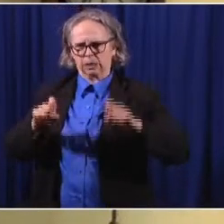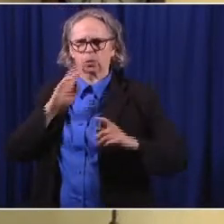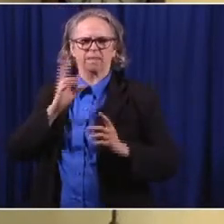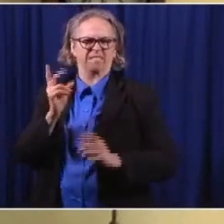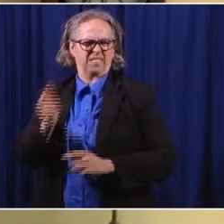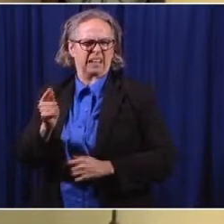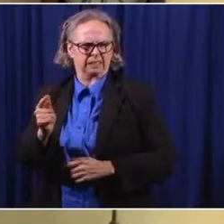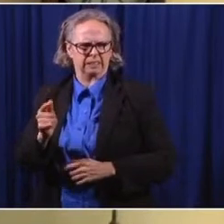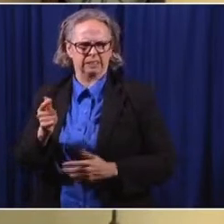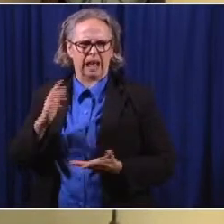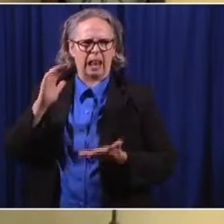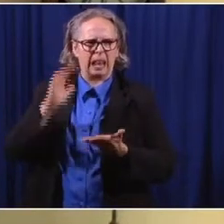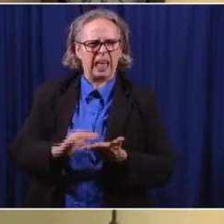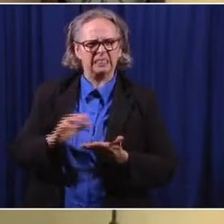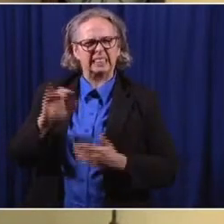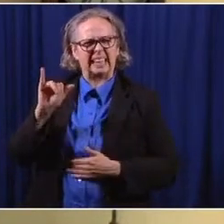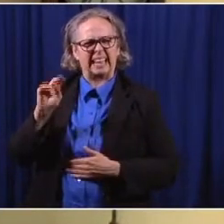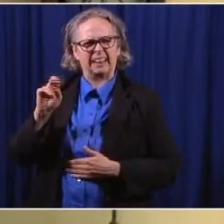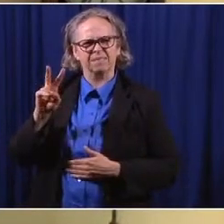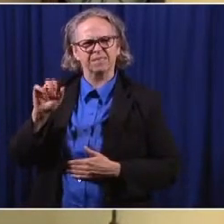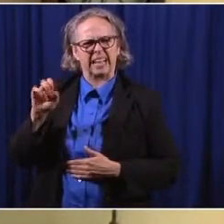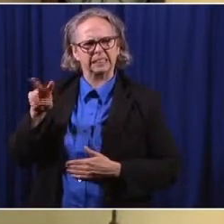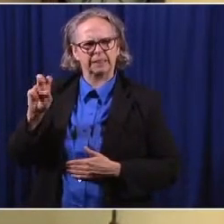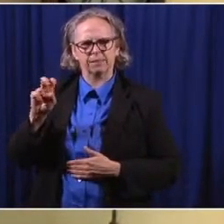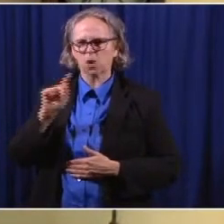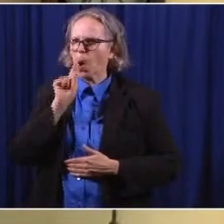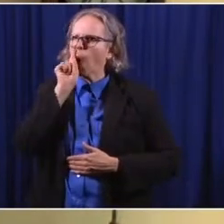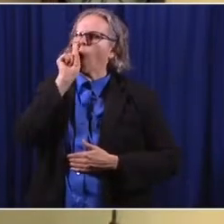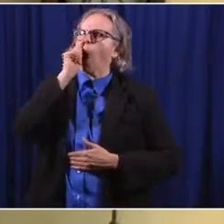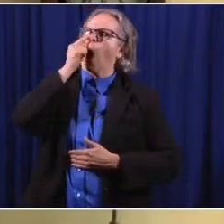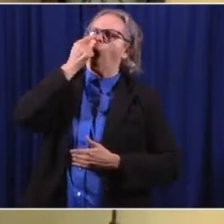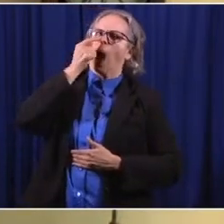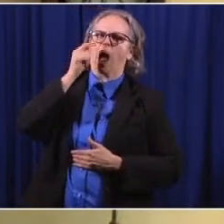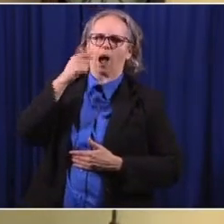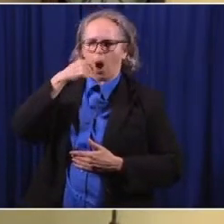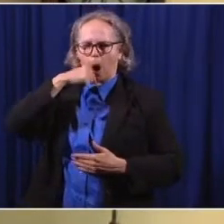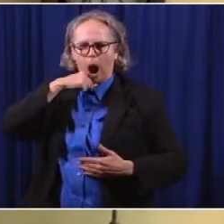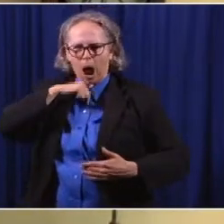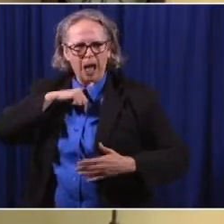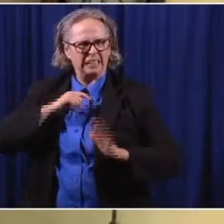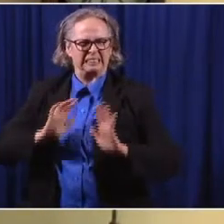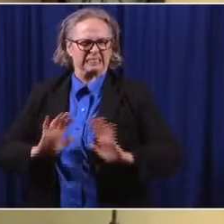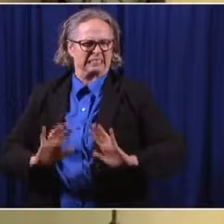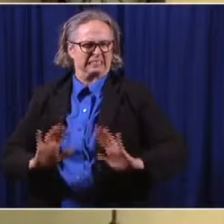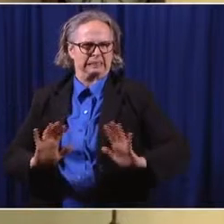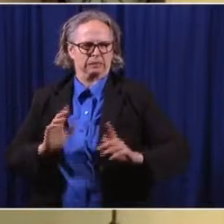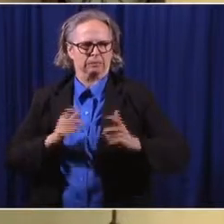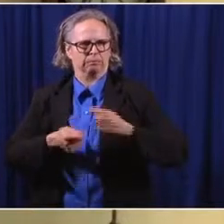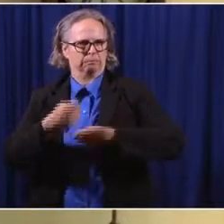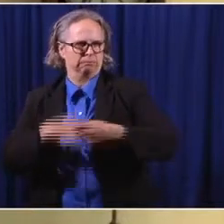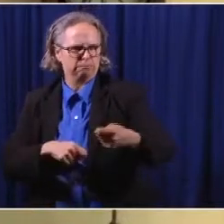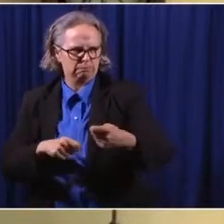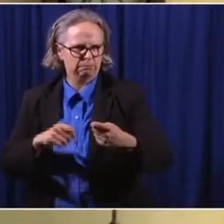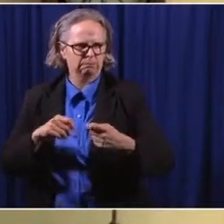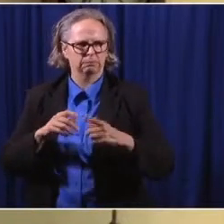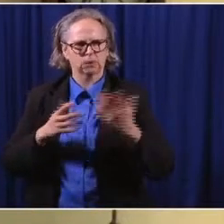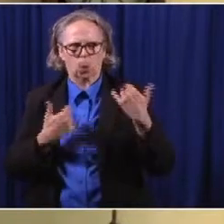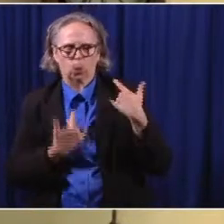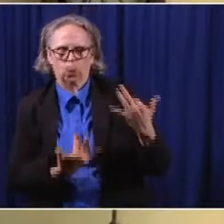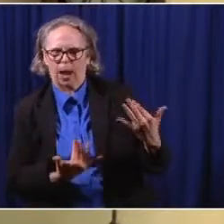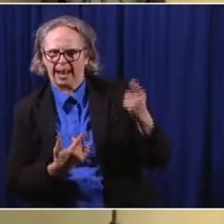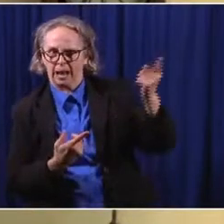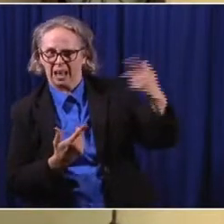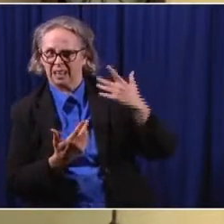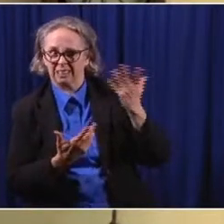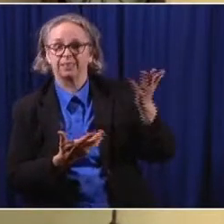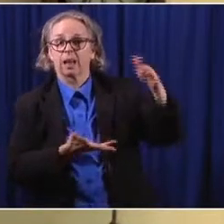and we're going to make decisions about where to deploy those. When you look at where to deploy them, you look at your